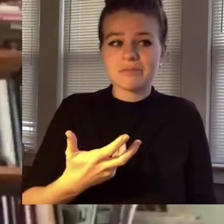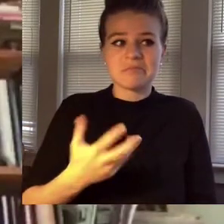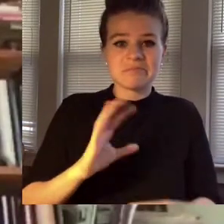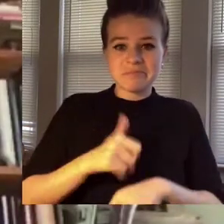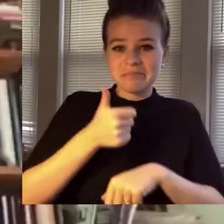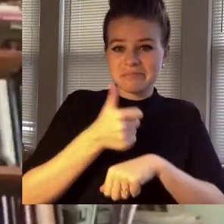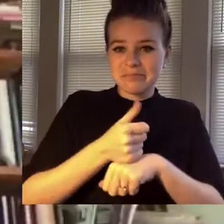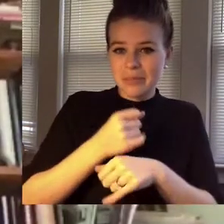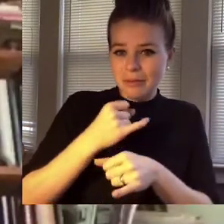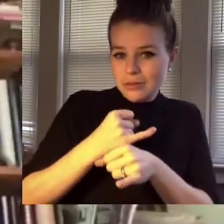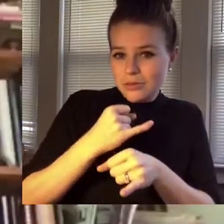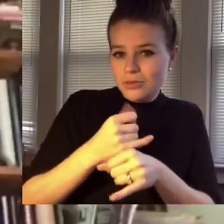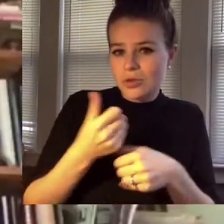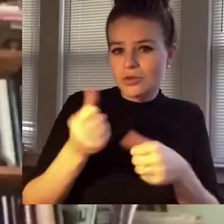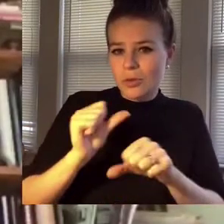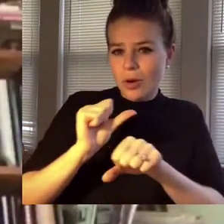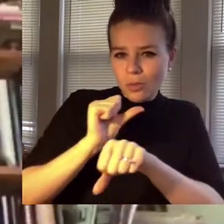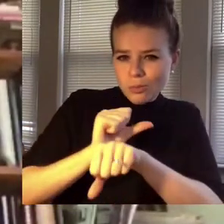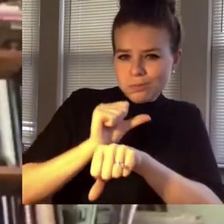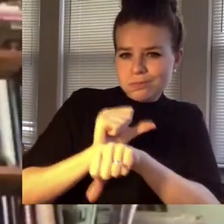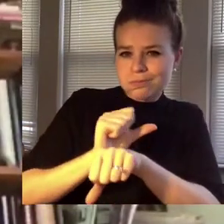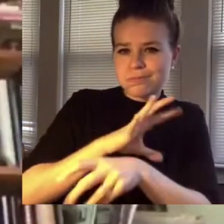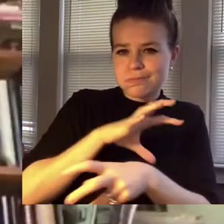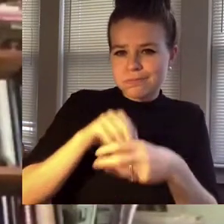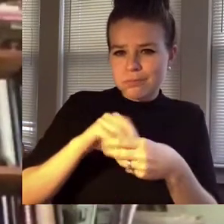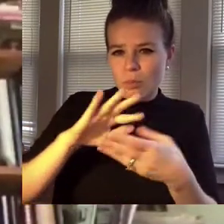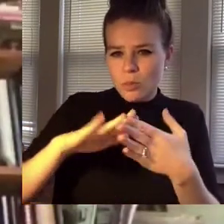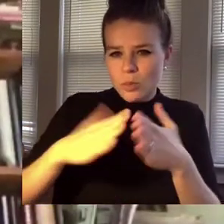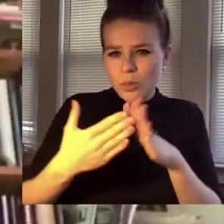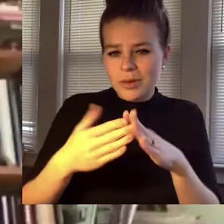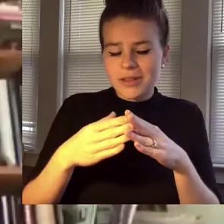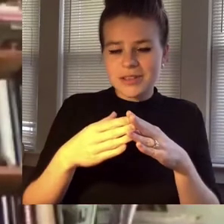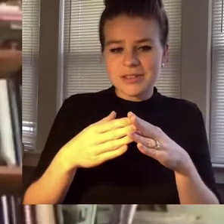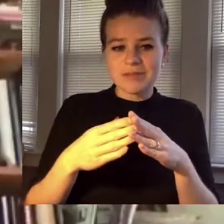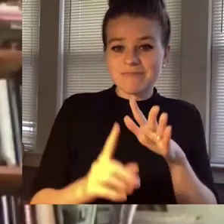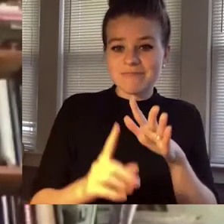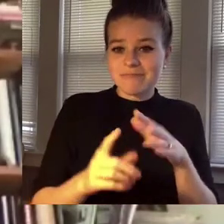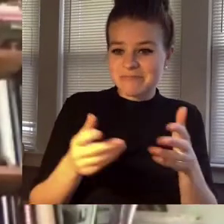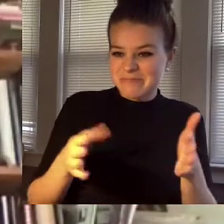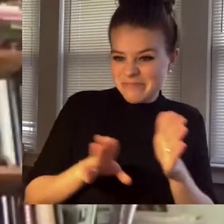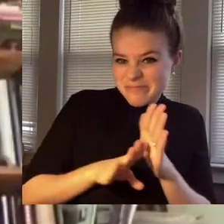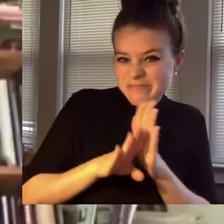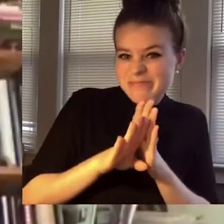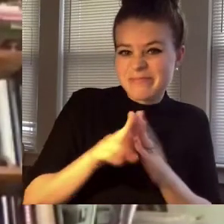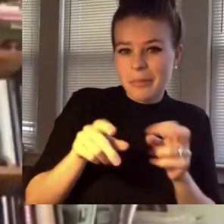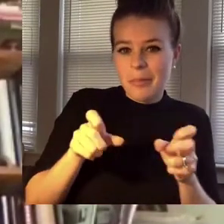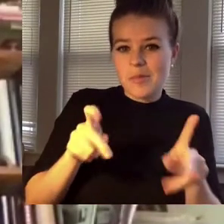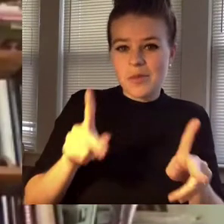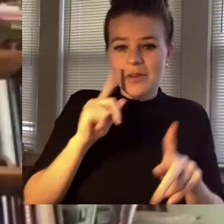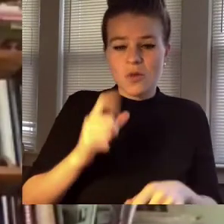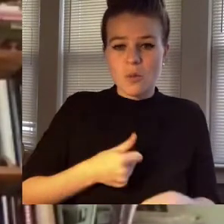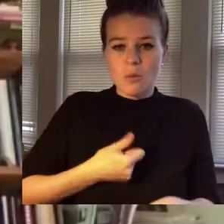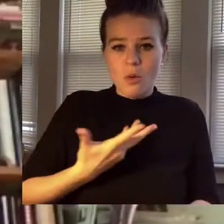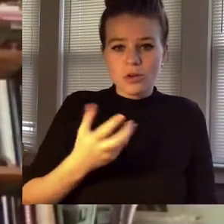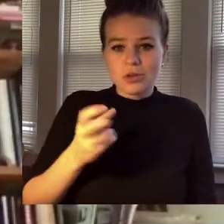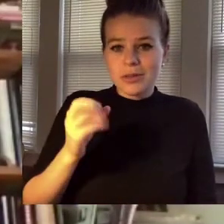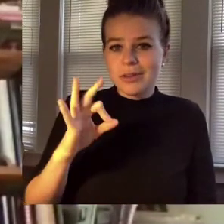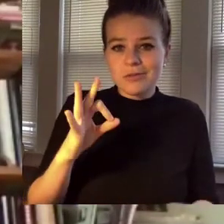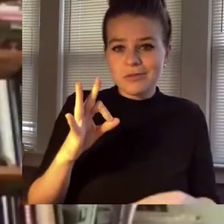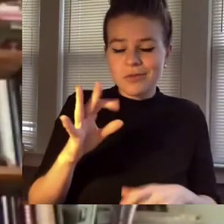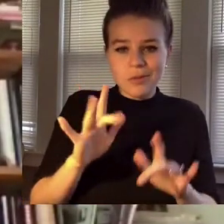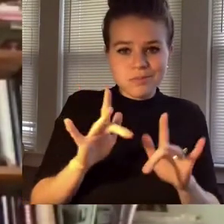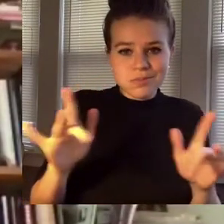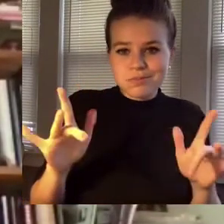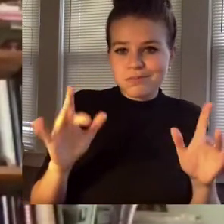institutions and tried to work in communities to develop opportunities for poetry where there was absence. And in this case, in those cases, whether it's in the